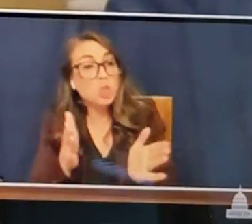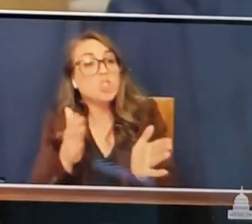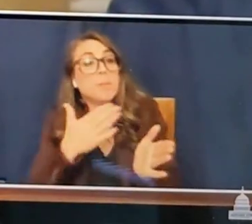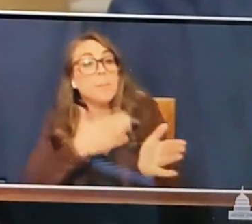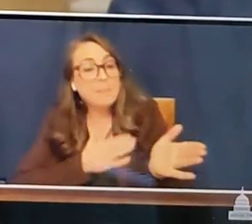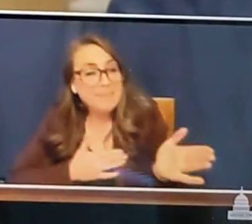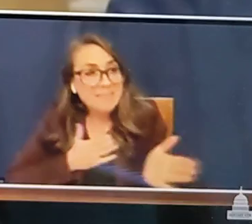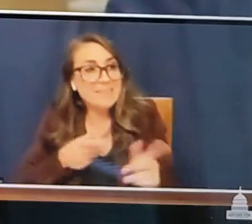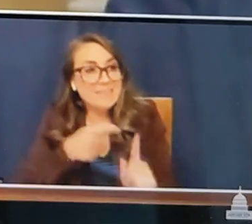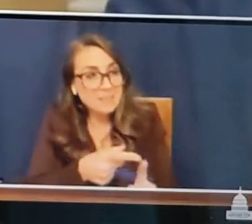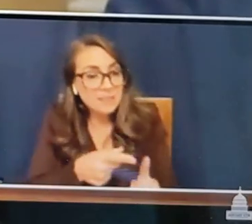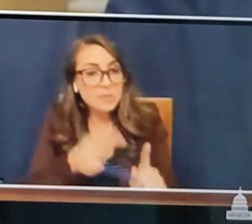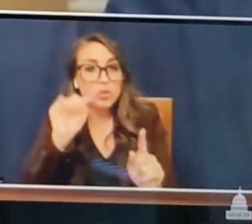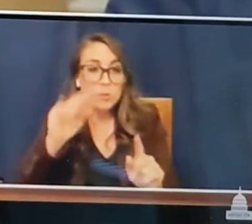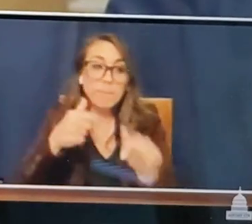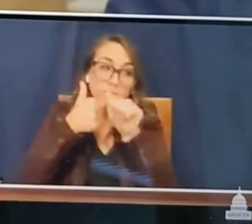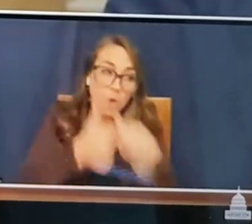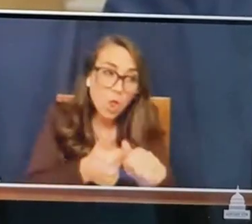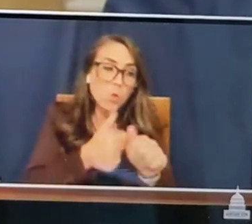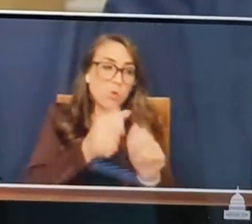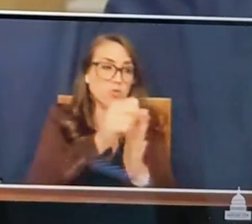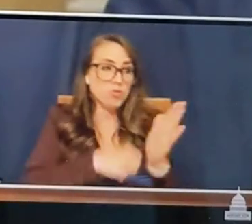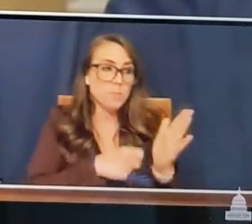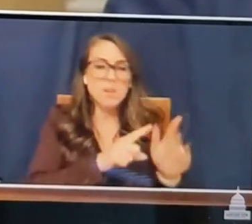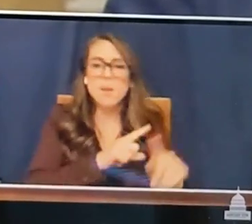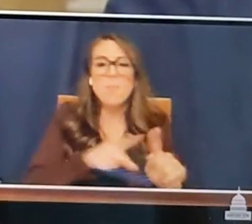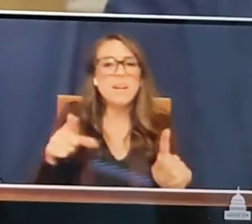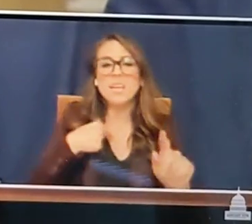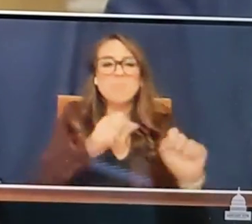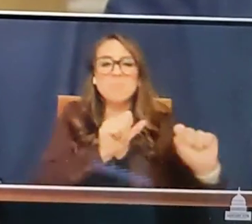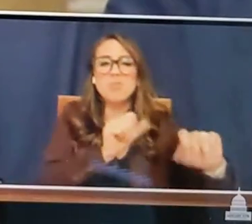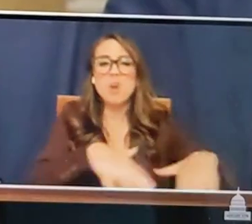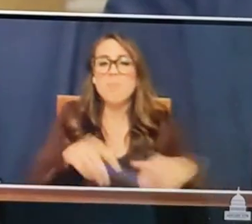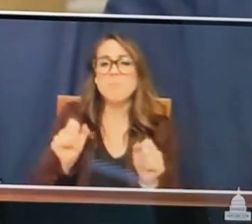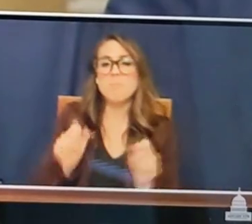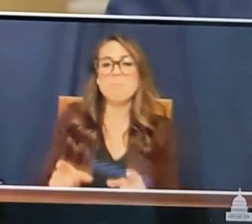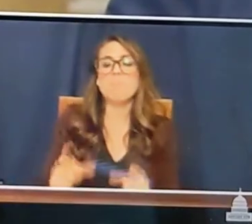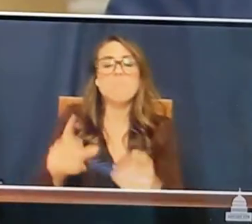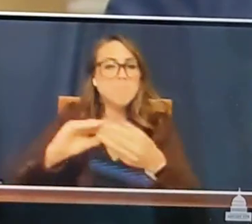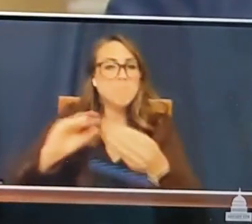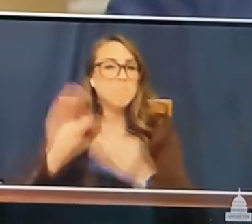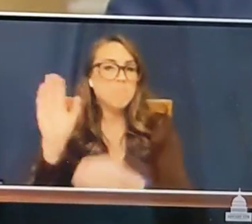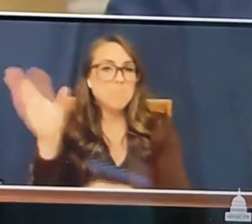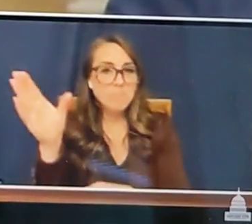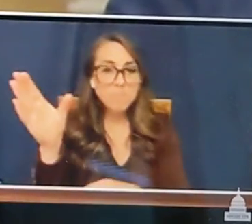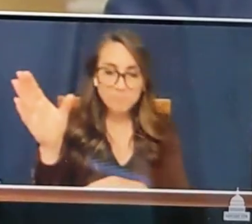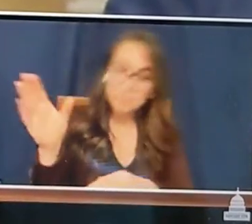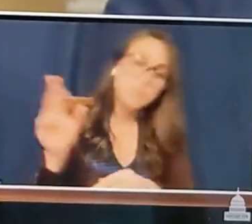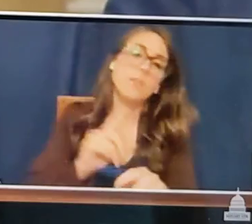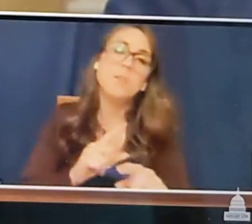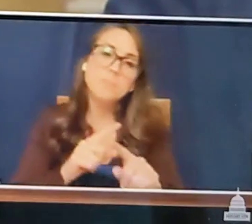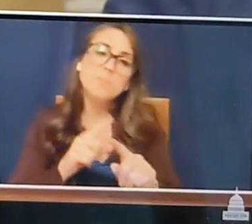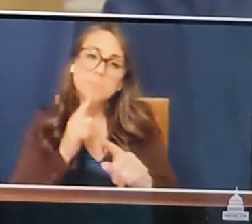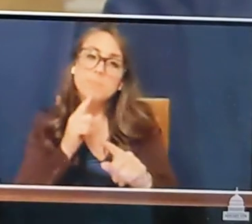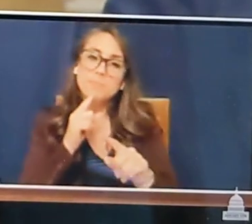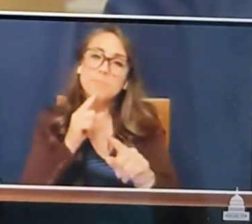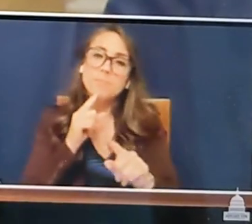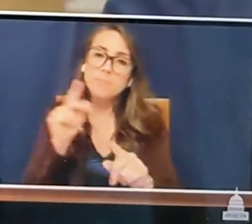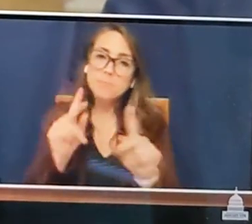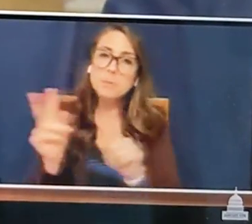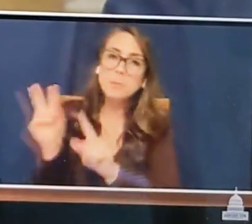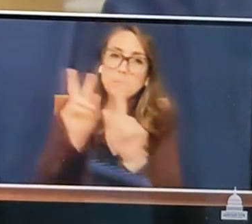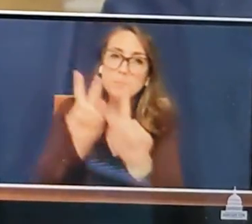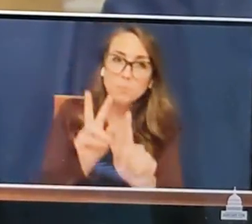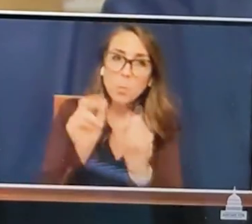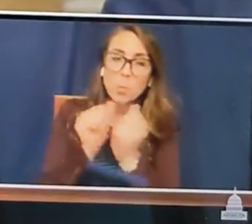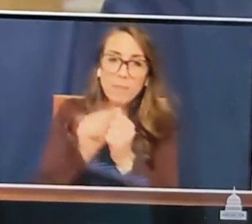cuff. Eric Hirschman and Nick Luna went with the president to film the message in the Rose Garden. Let's hear what they had to say